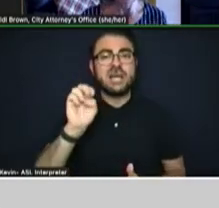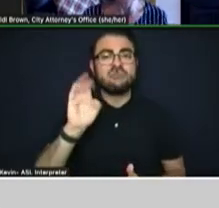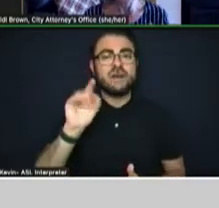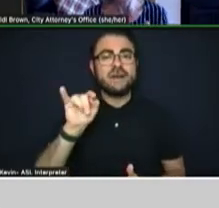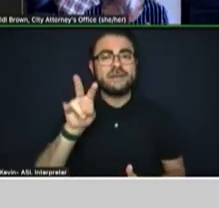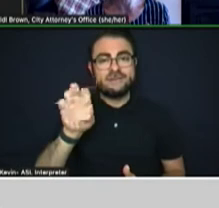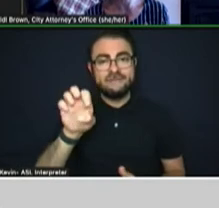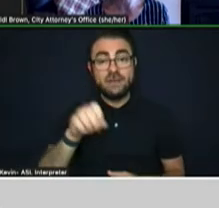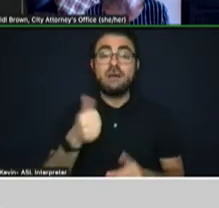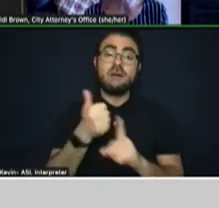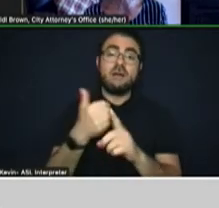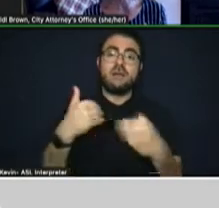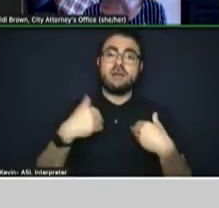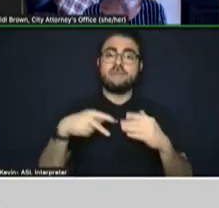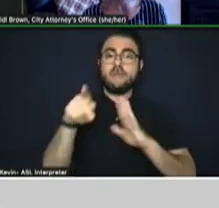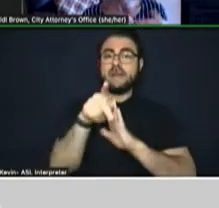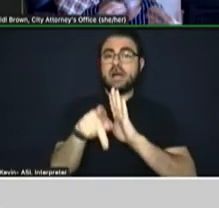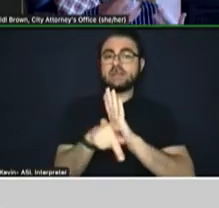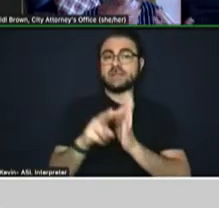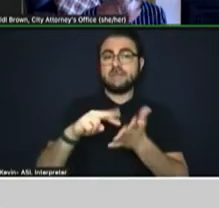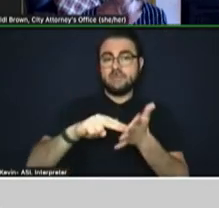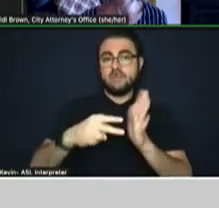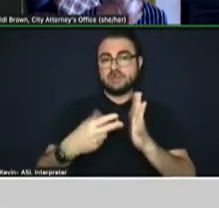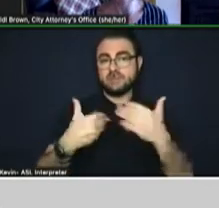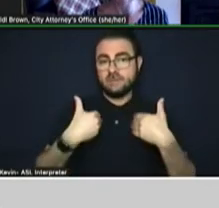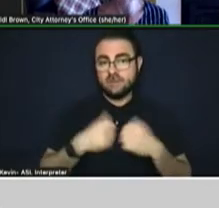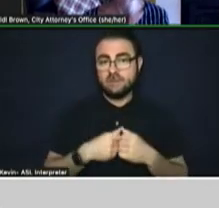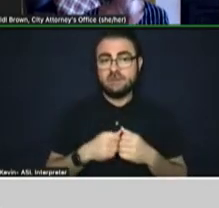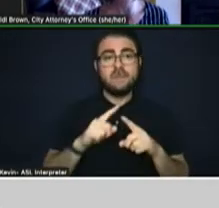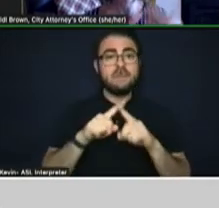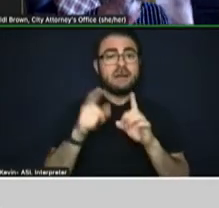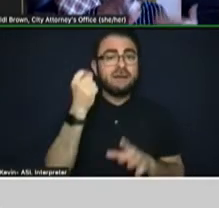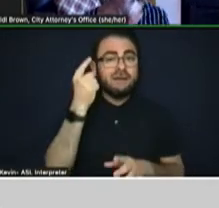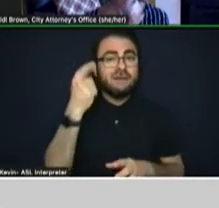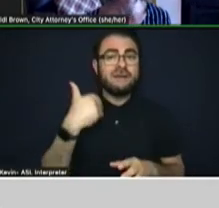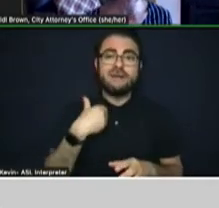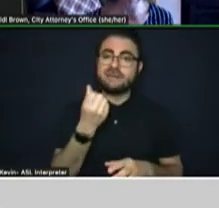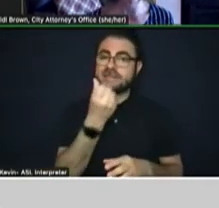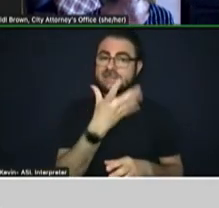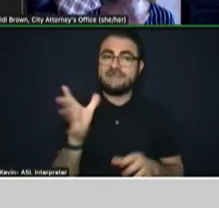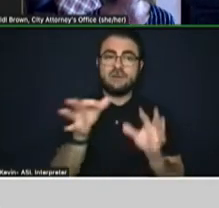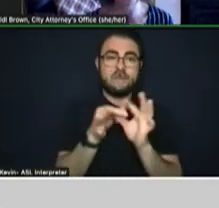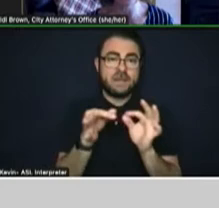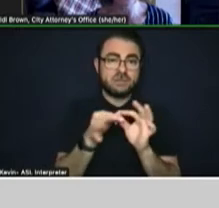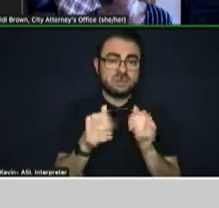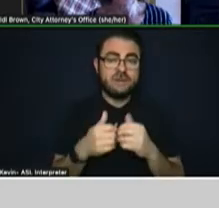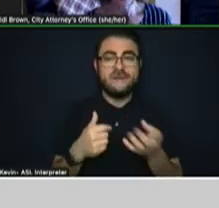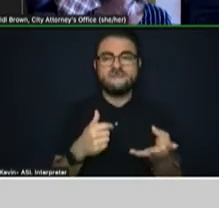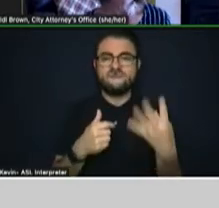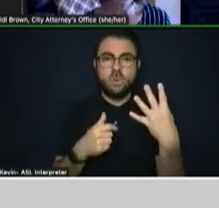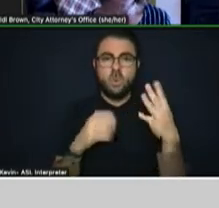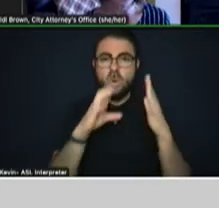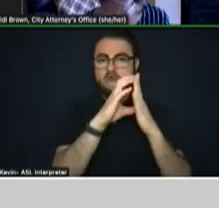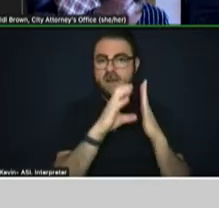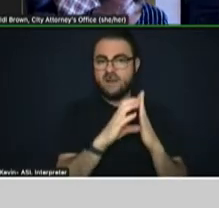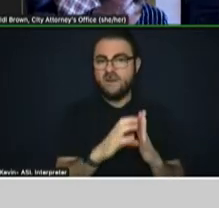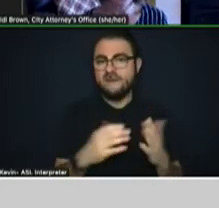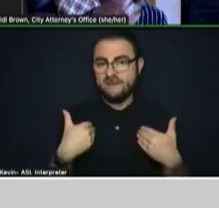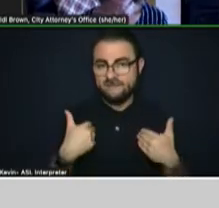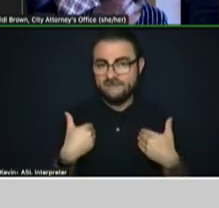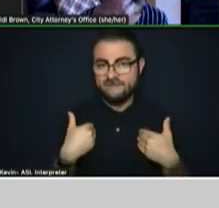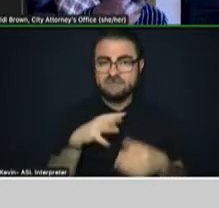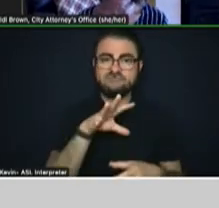purpose. And in this policy purpose, there's a number of things I mentioned. There's like four paragraphs within there. But I